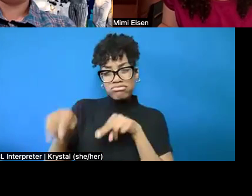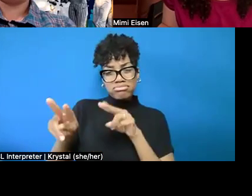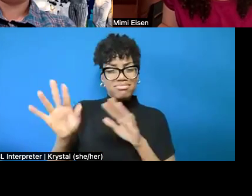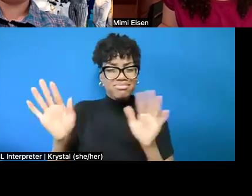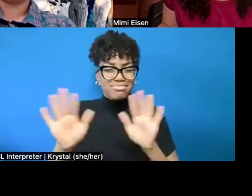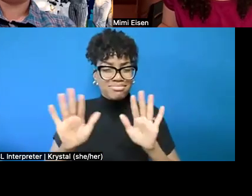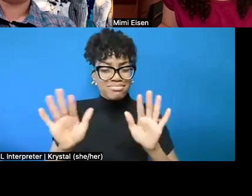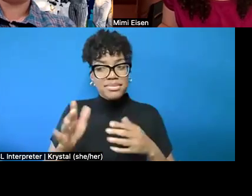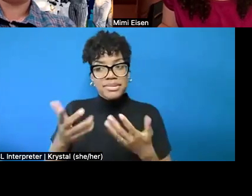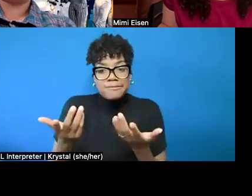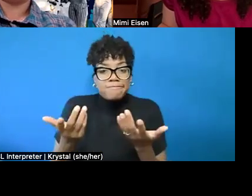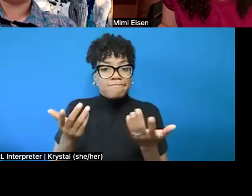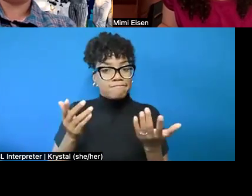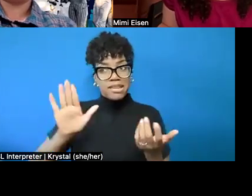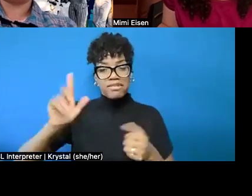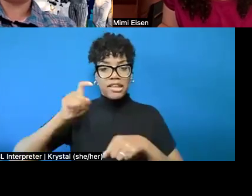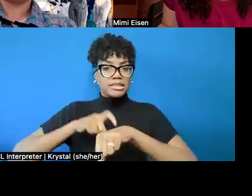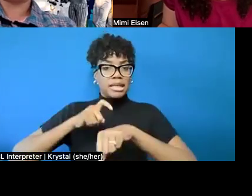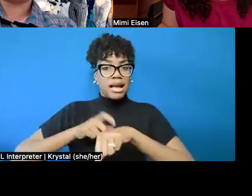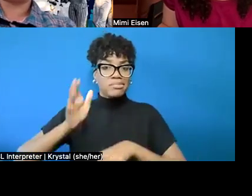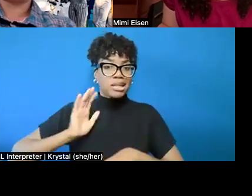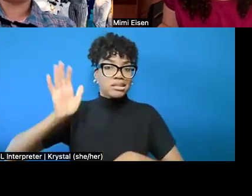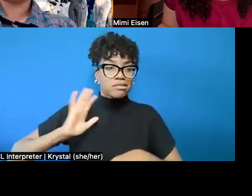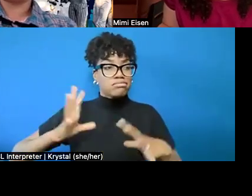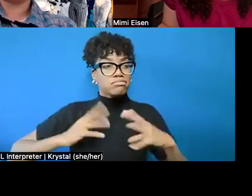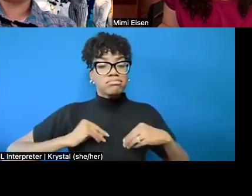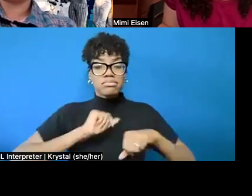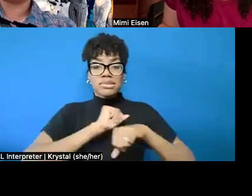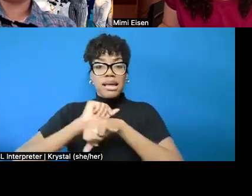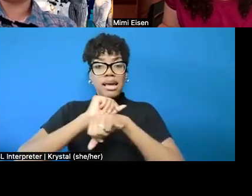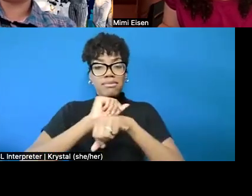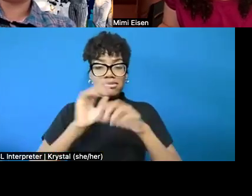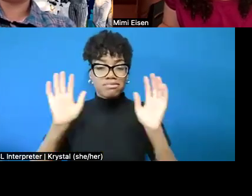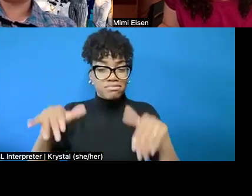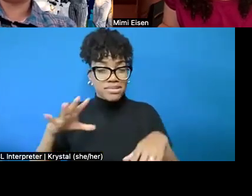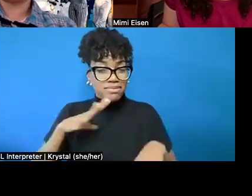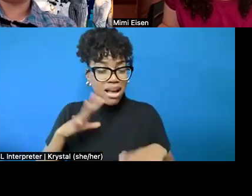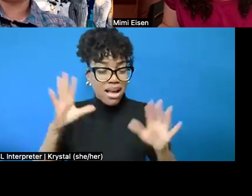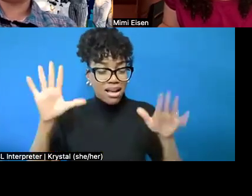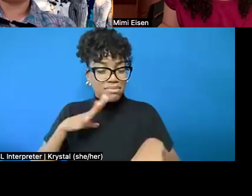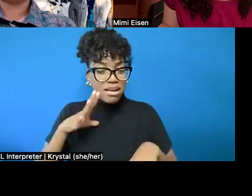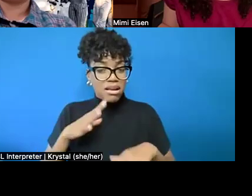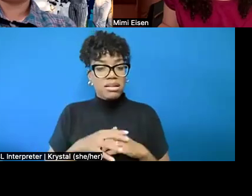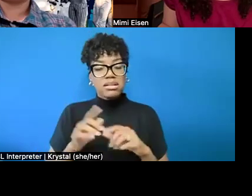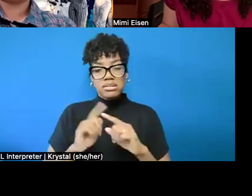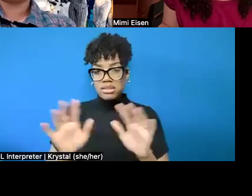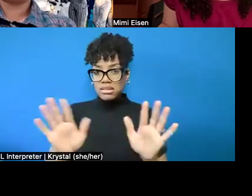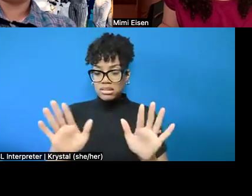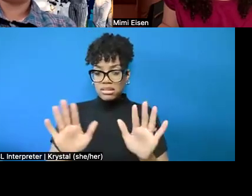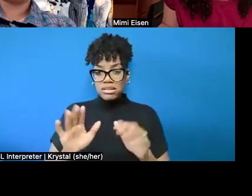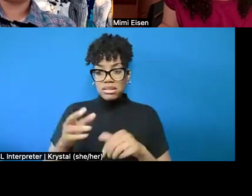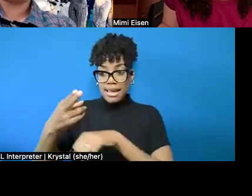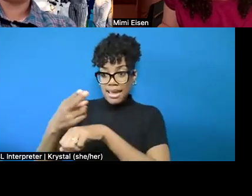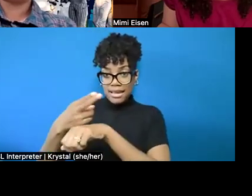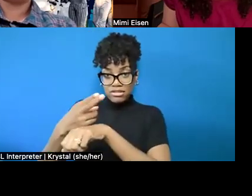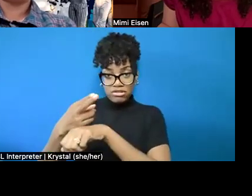right? But the Haitian Revolution shows us that there were actually radical ideas at the time